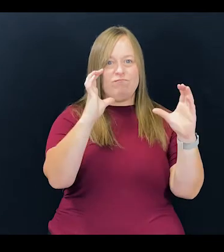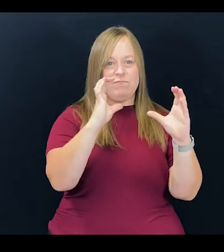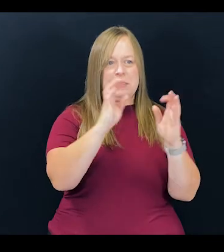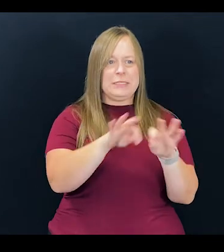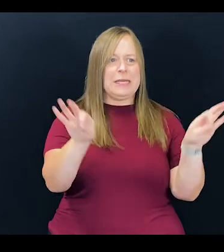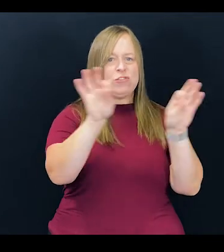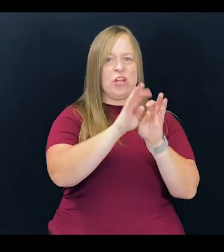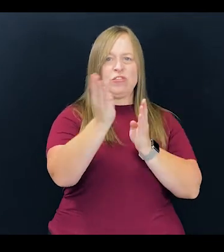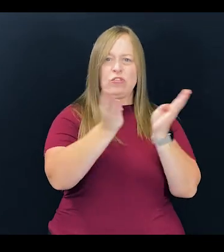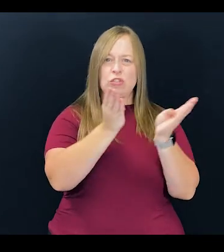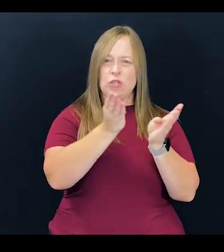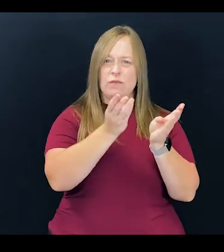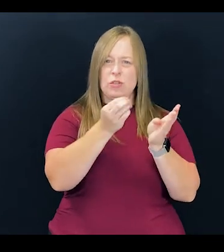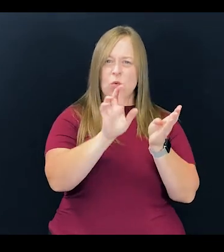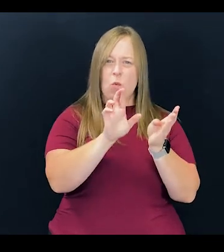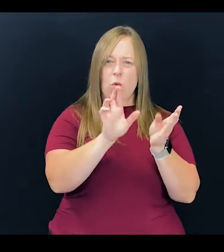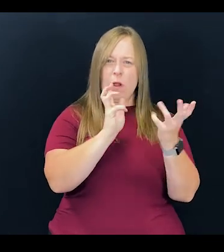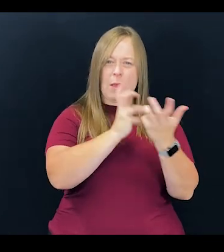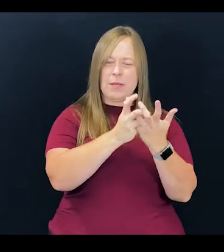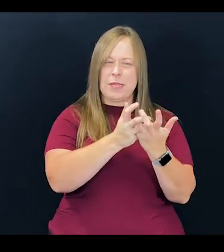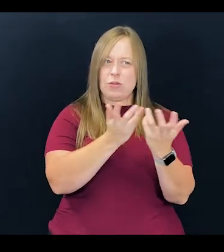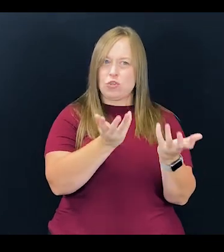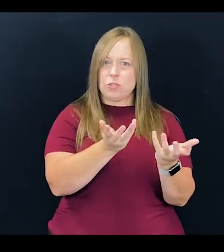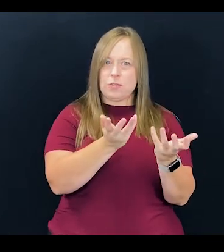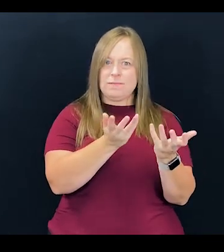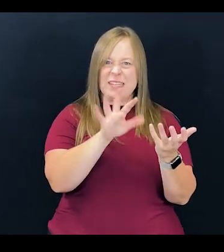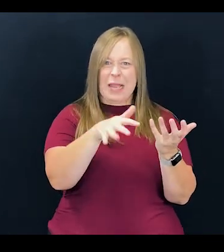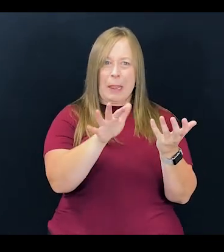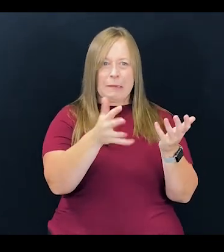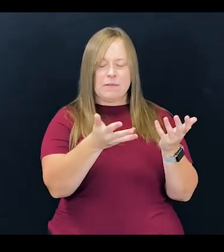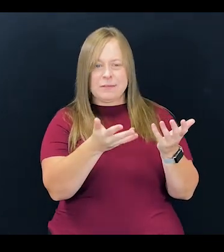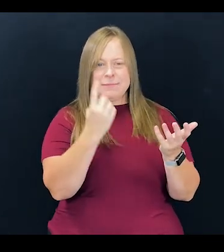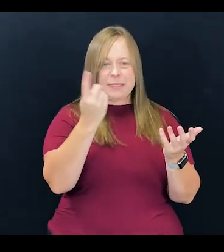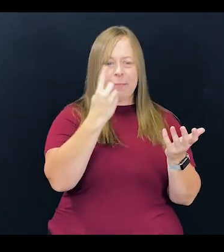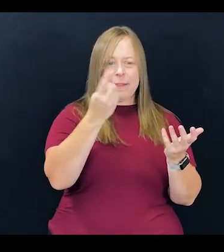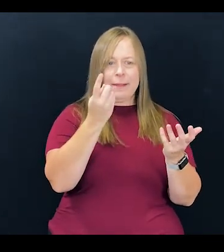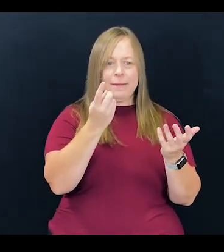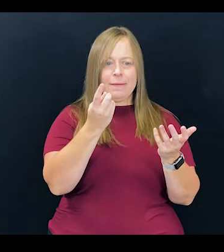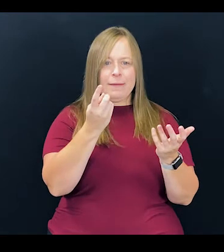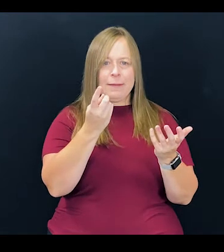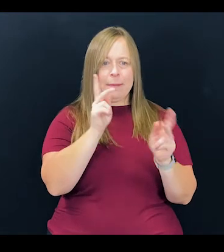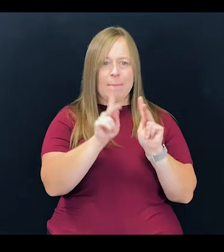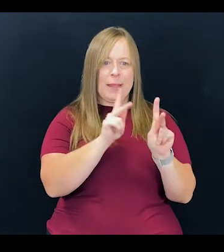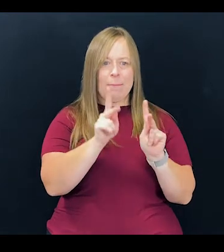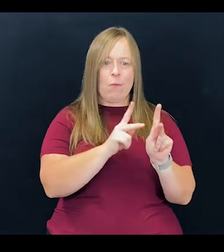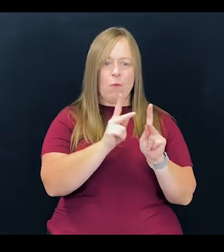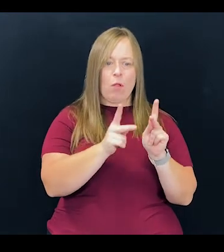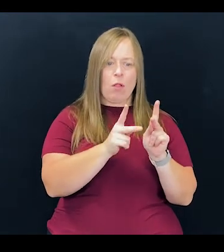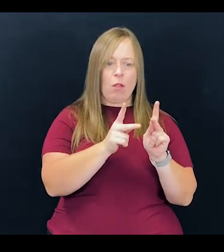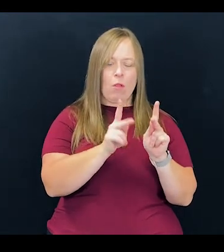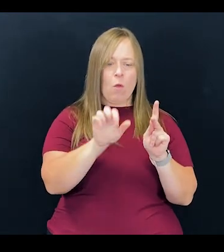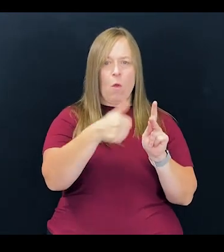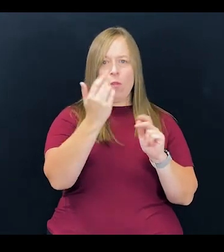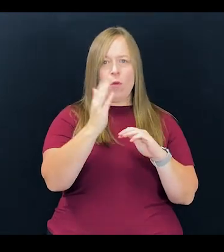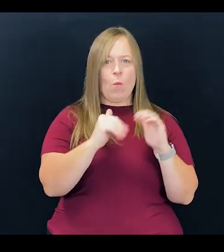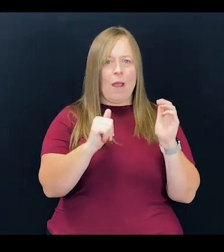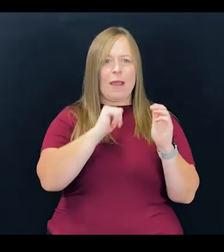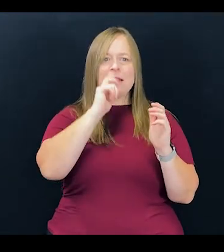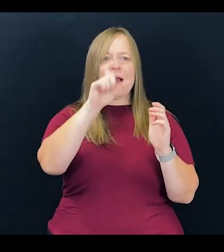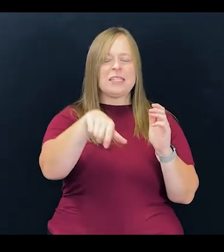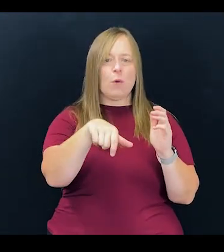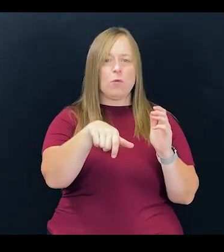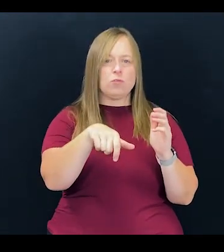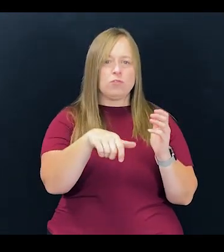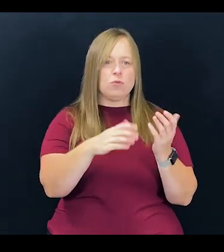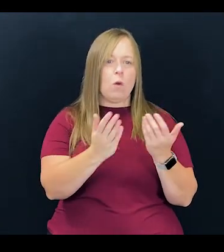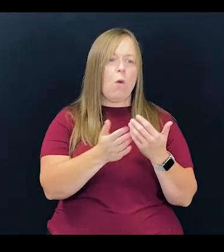as a very essential service or accommodation. And it's kind of something that folks are